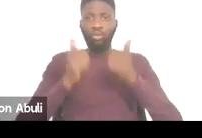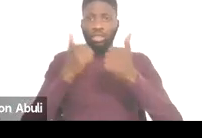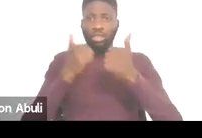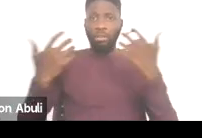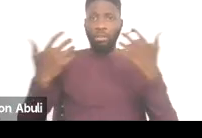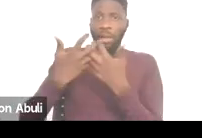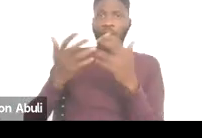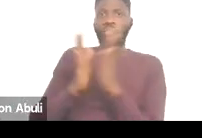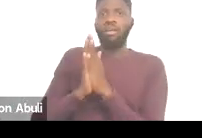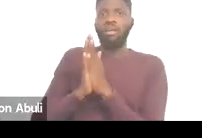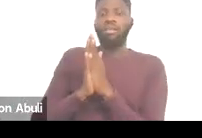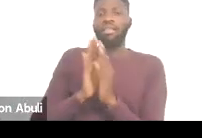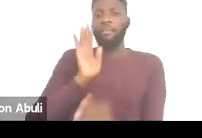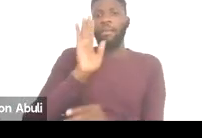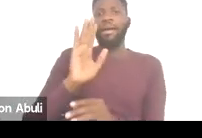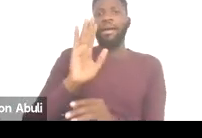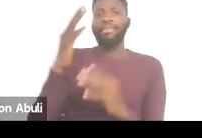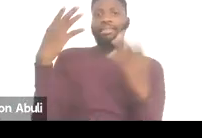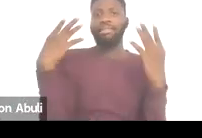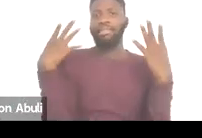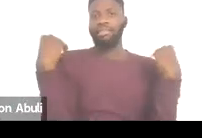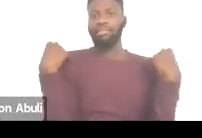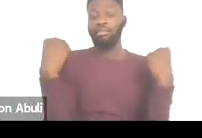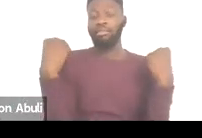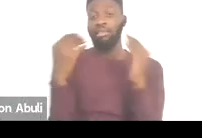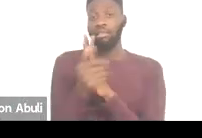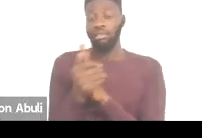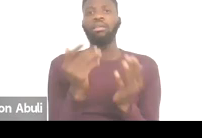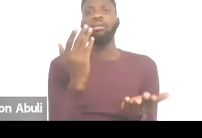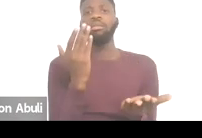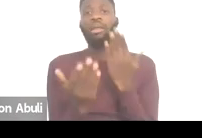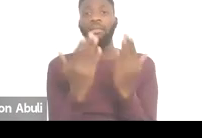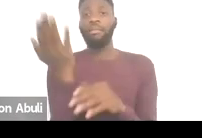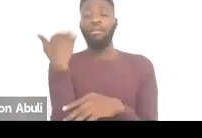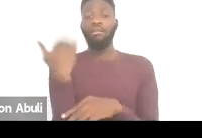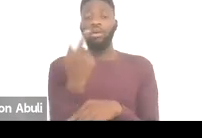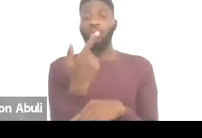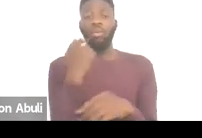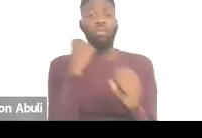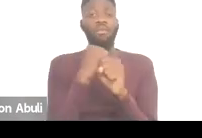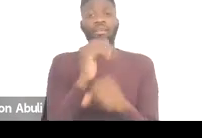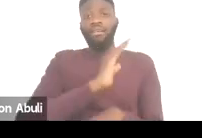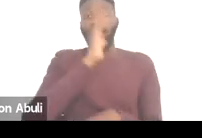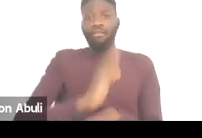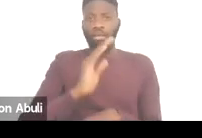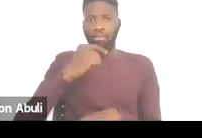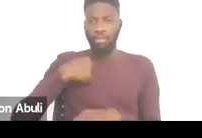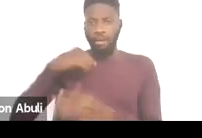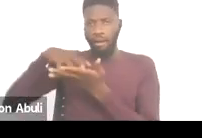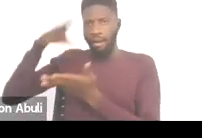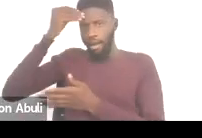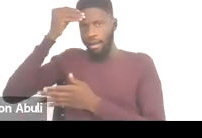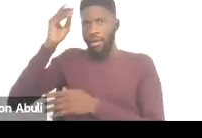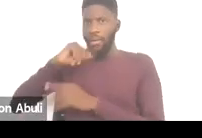skills. Because maybe you've not worked before. How am I going to link what I have learned in class